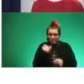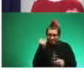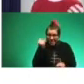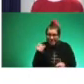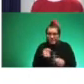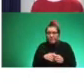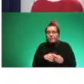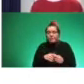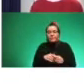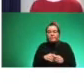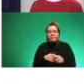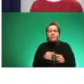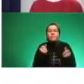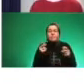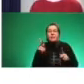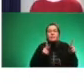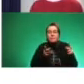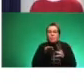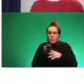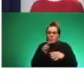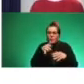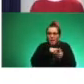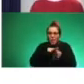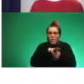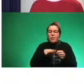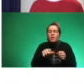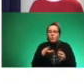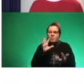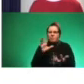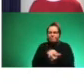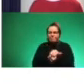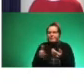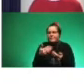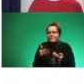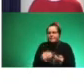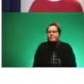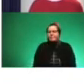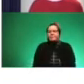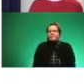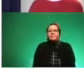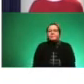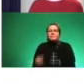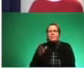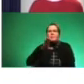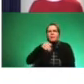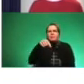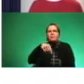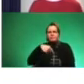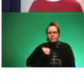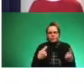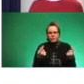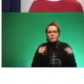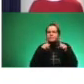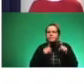Can imagine if we have a lot of people moving through these areas that we can damage it pretty easily. And so down the bottom there is me doing some